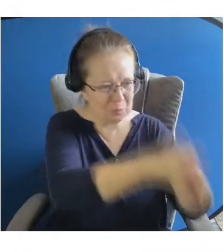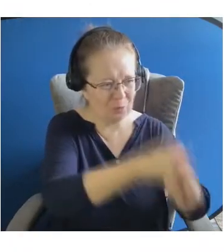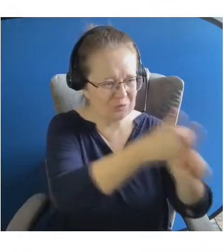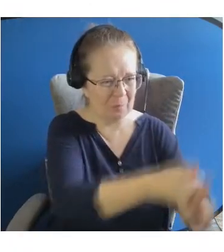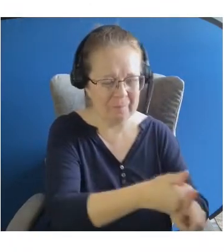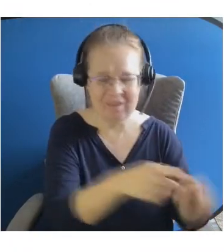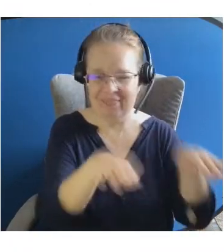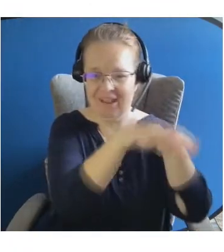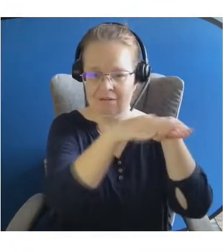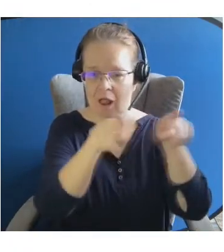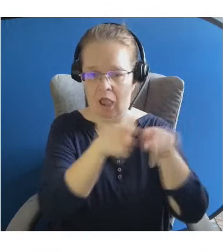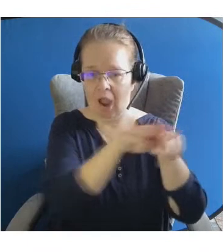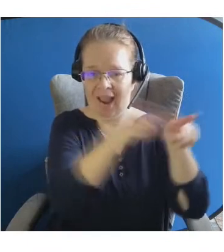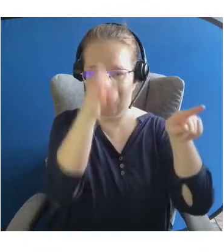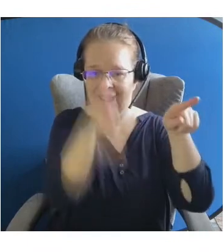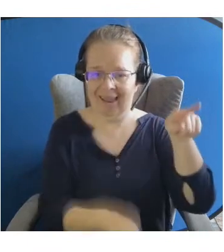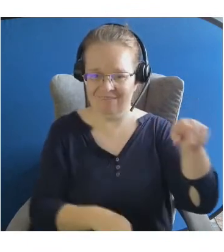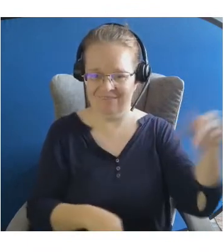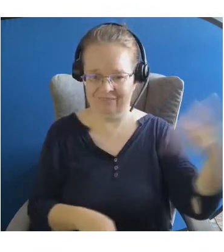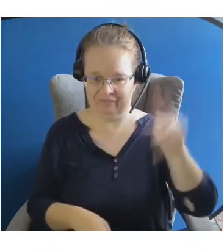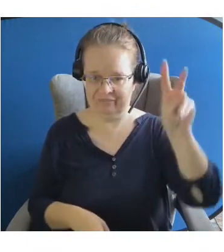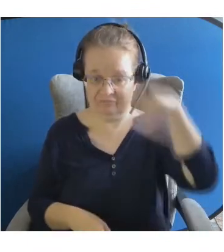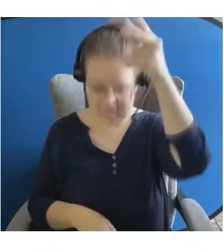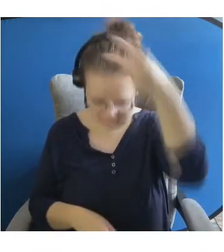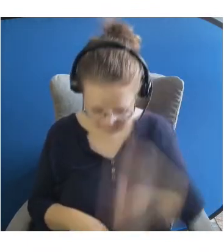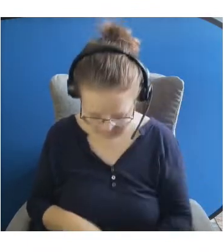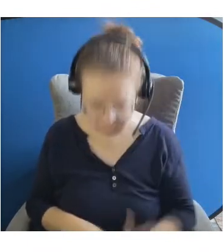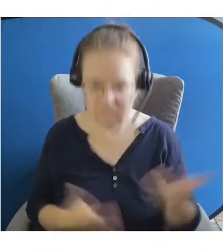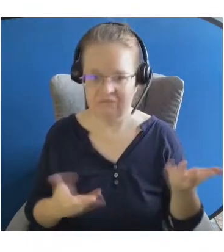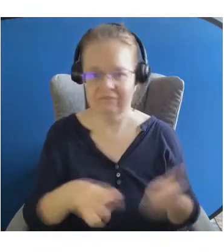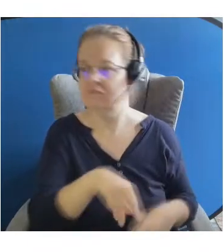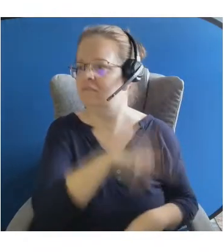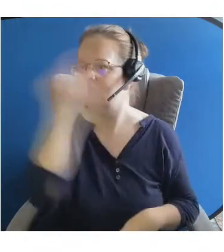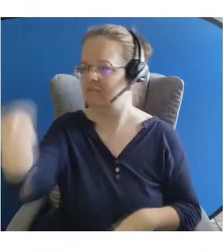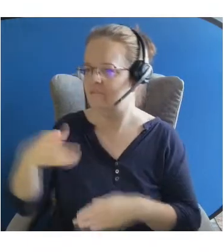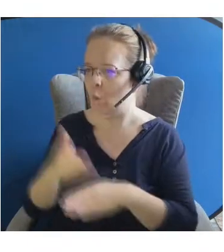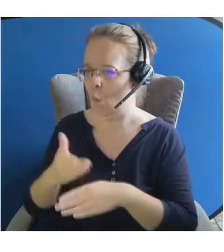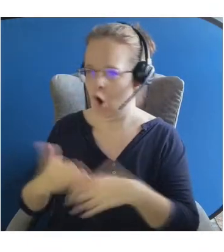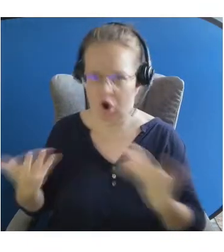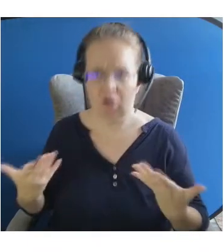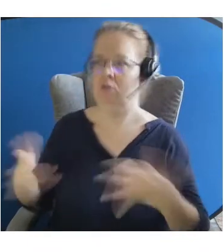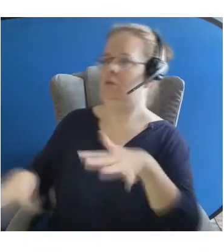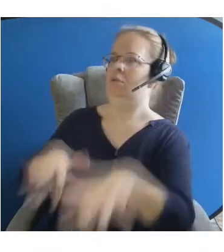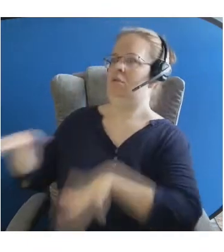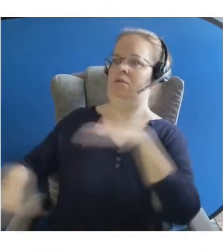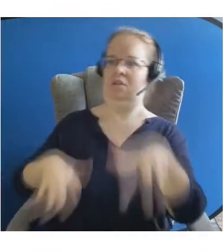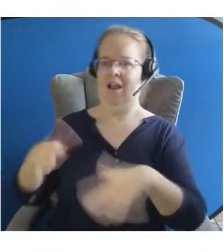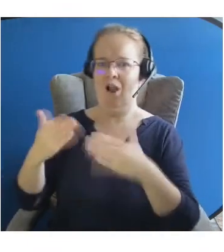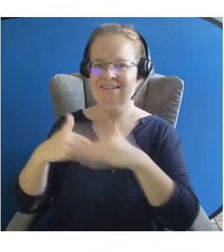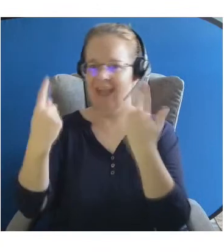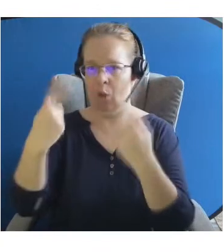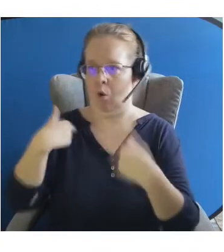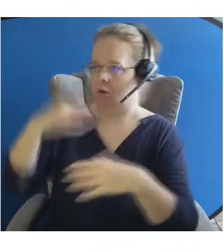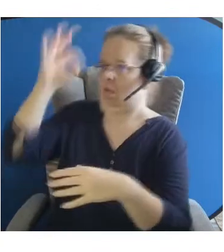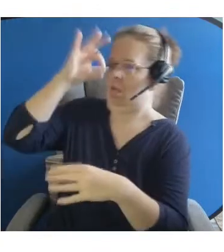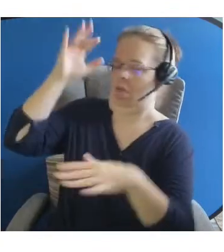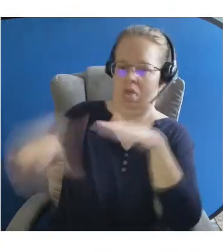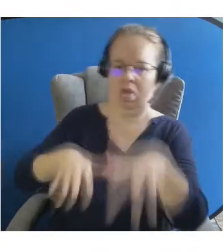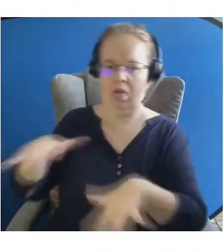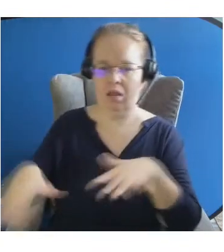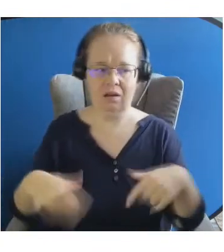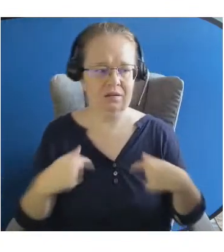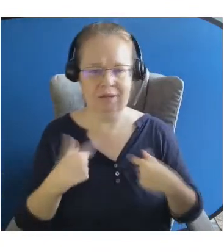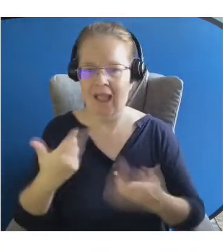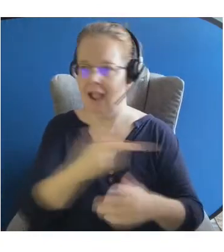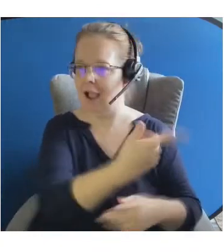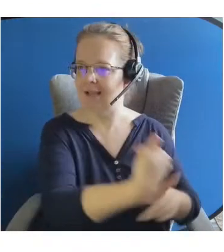cliff and you're expected to kind of move into work and hit the ground running on day one, but you've had all the support